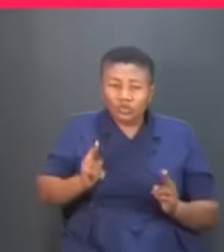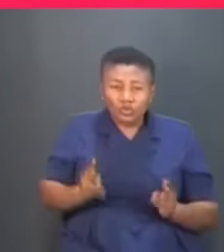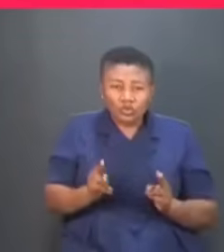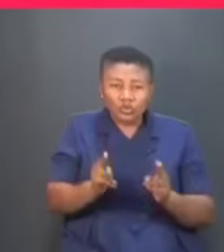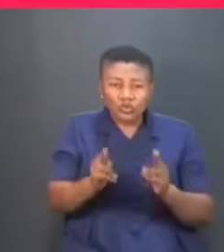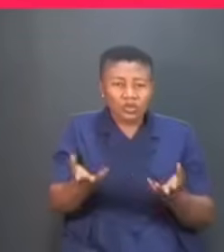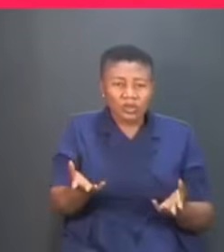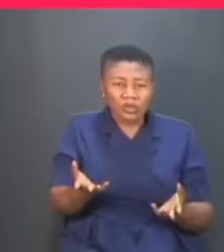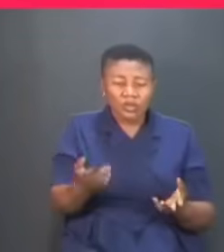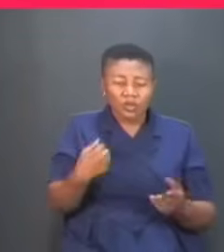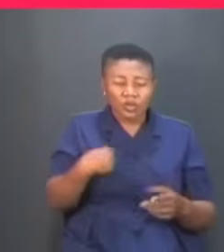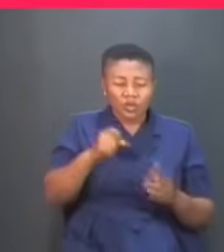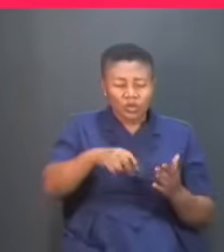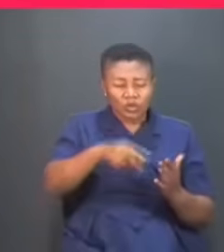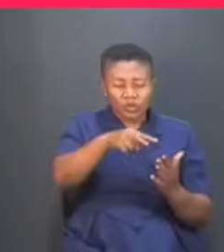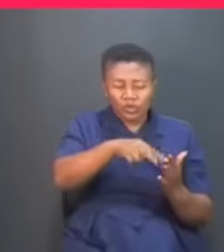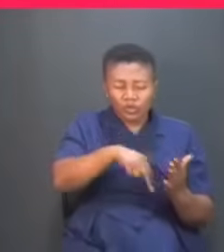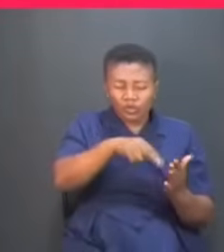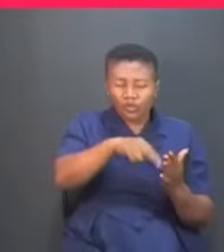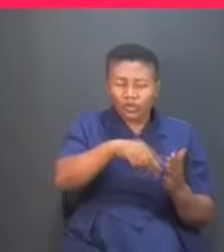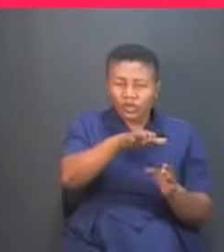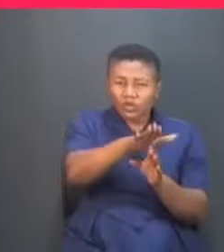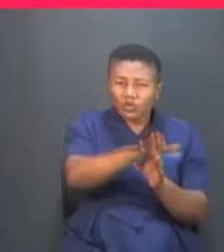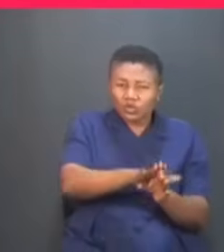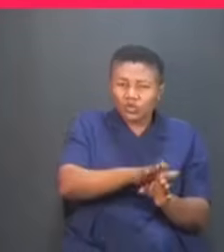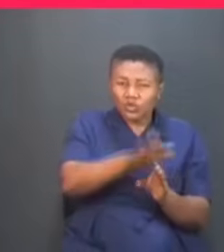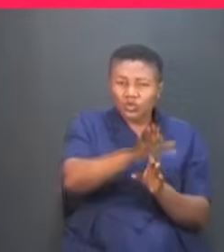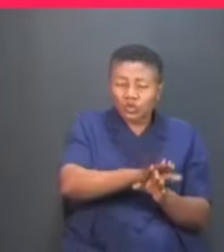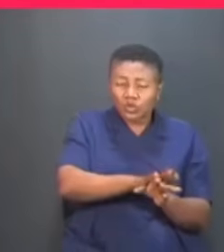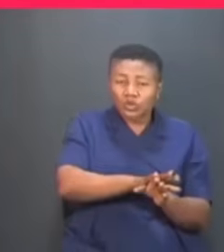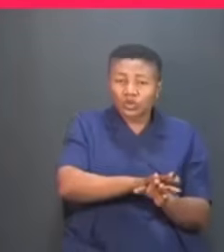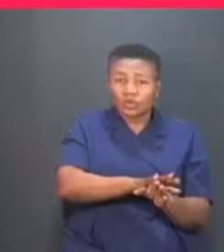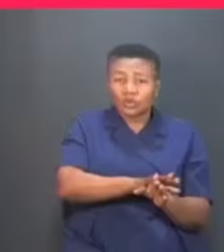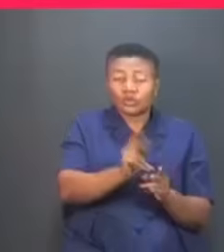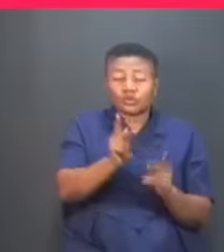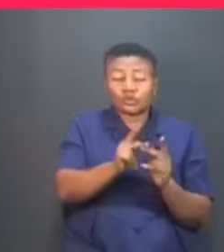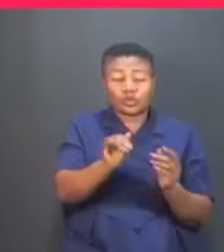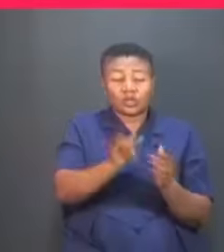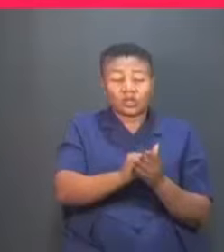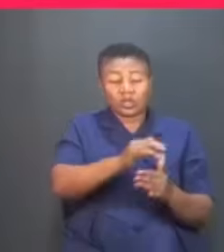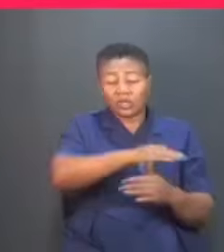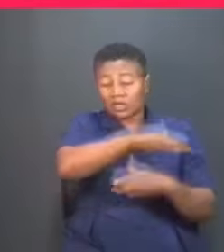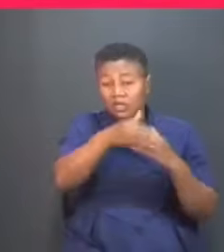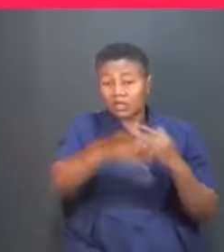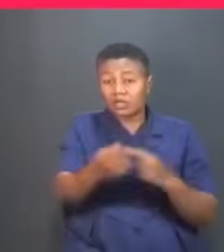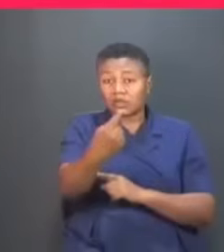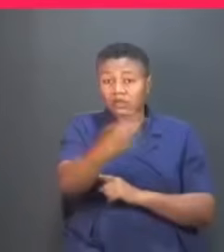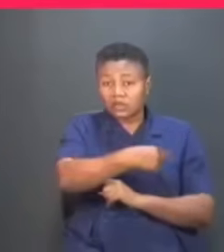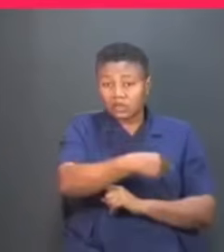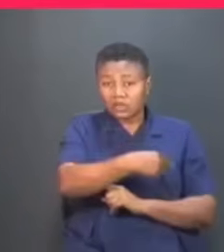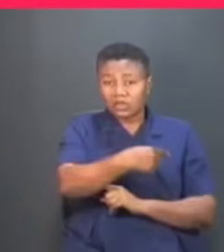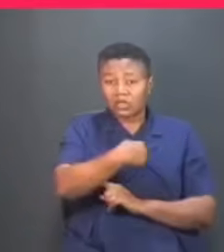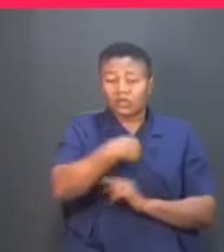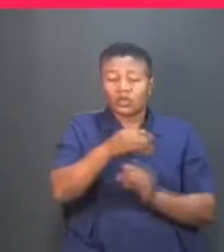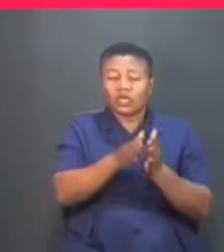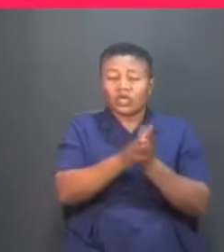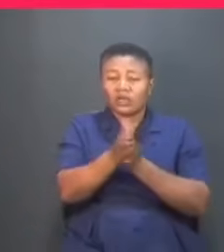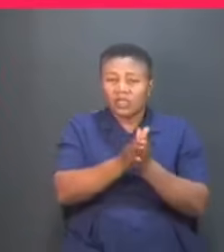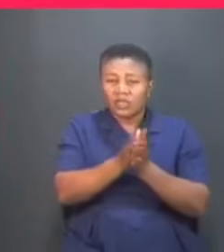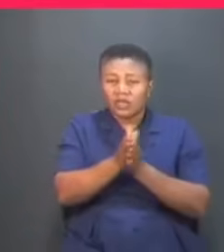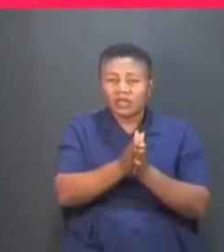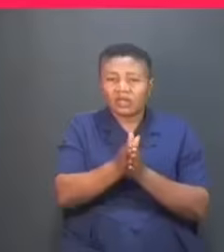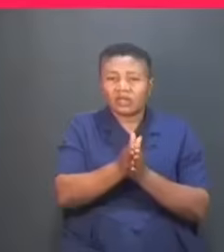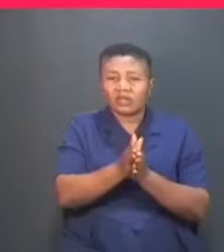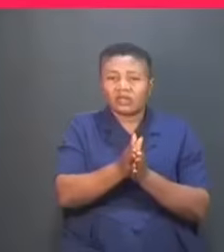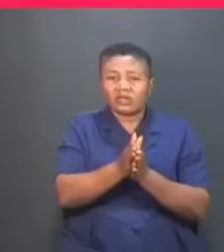House. And at the end of the day, please, we'll be addressing the interests of the people we represent. I thank